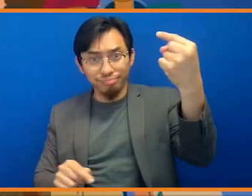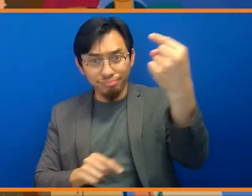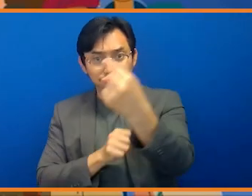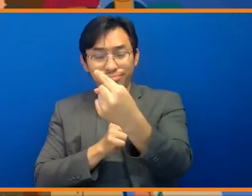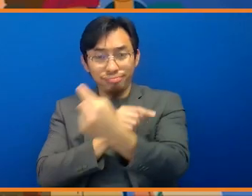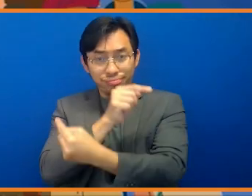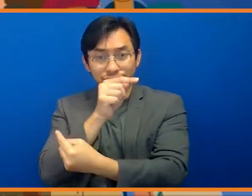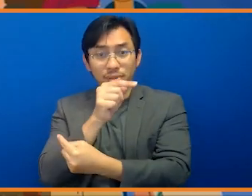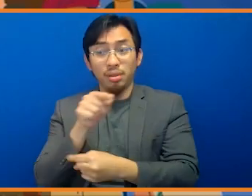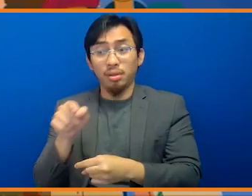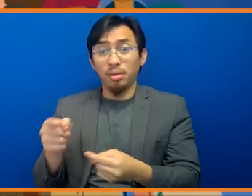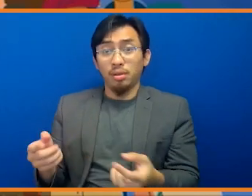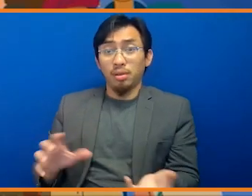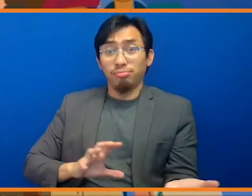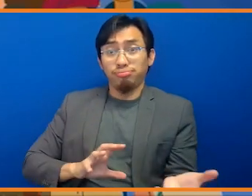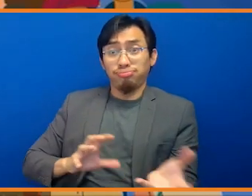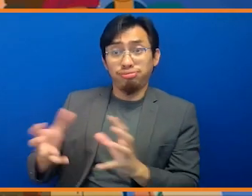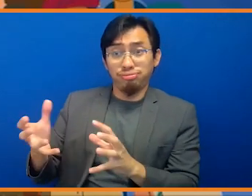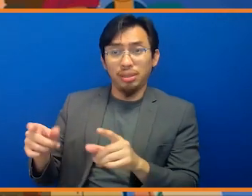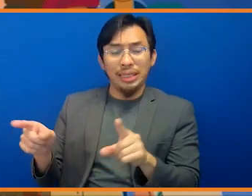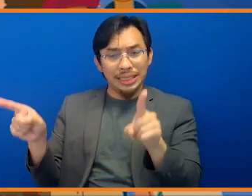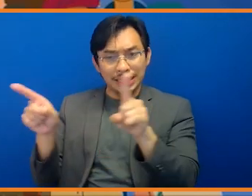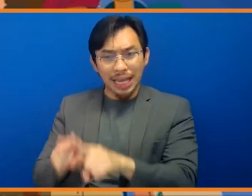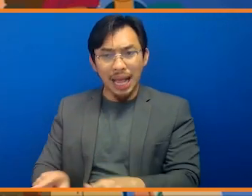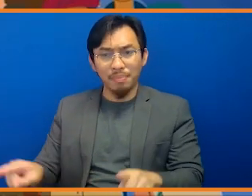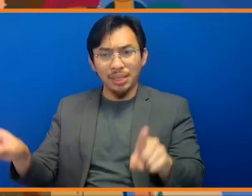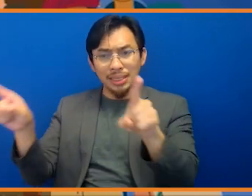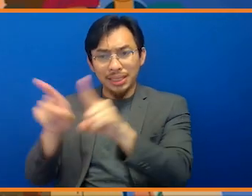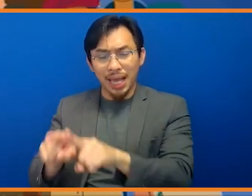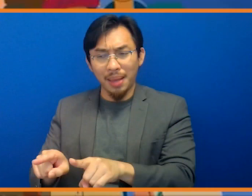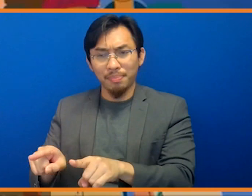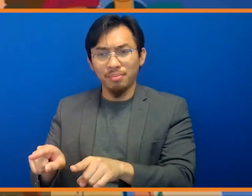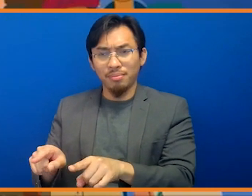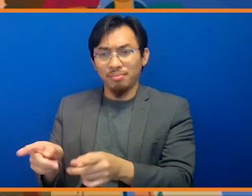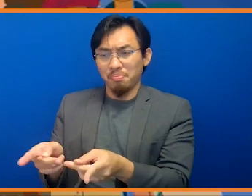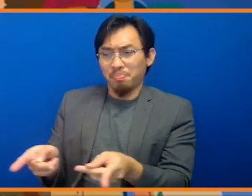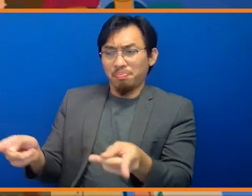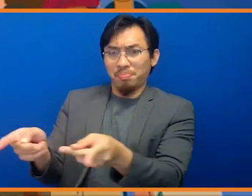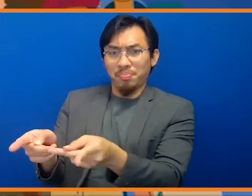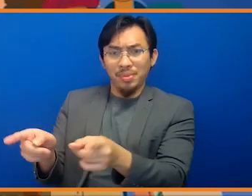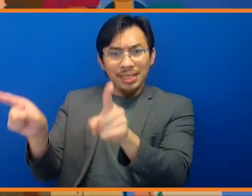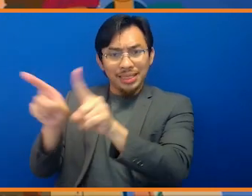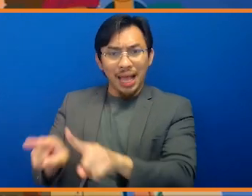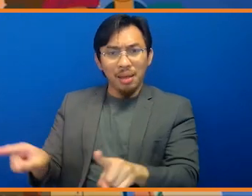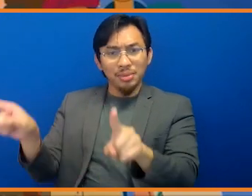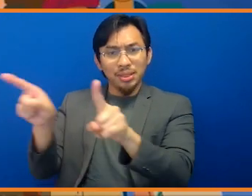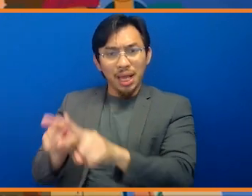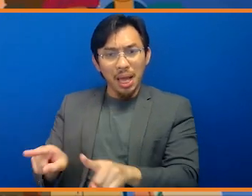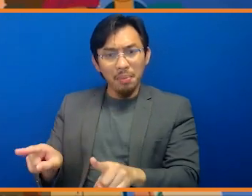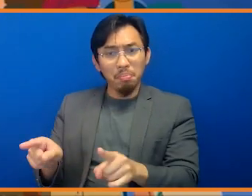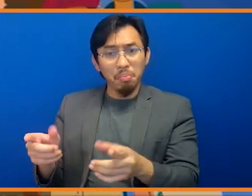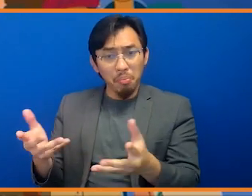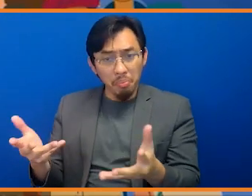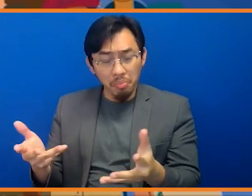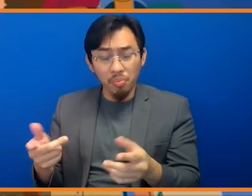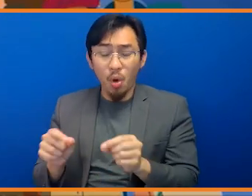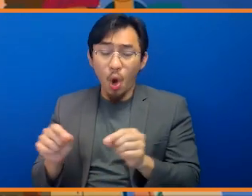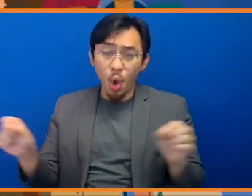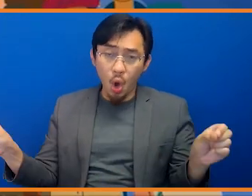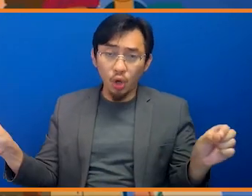Since disasters occur repeatedly in the same areas, albeit with longer or shorter